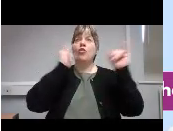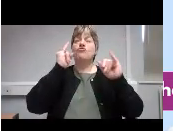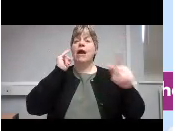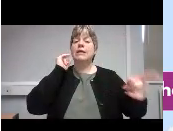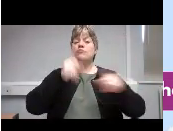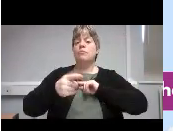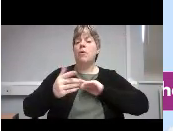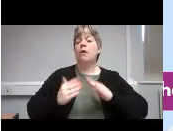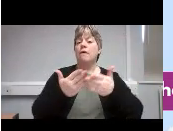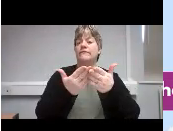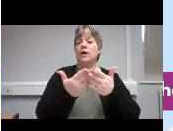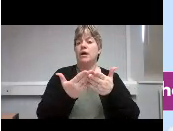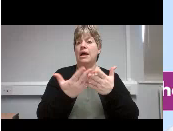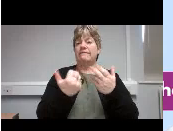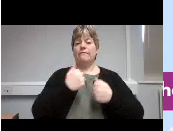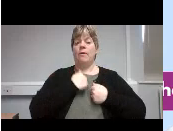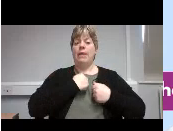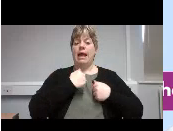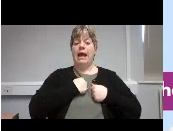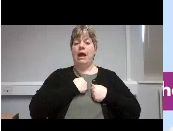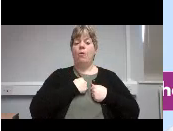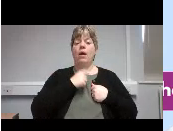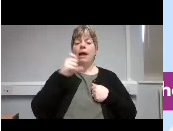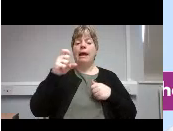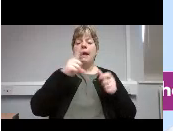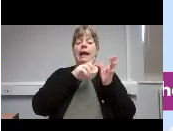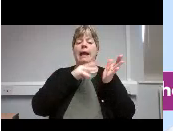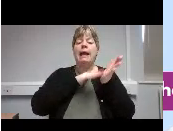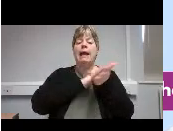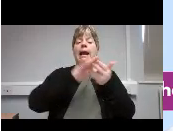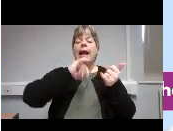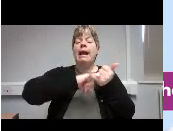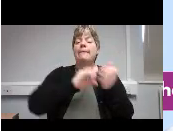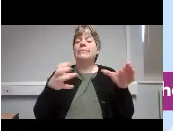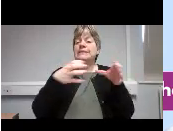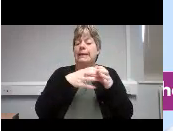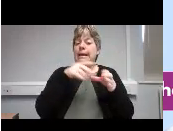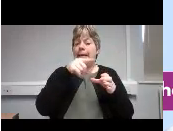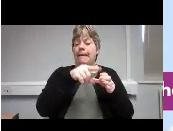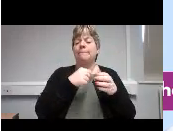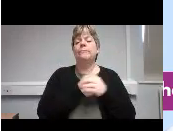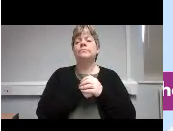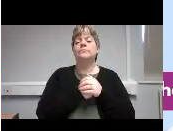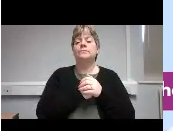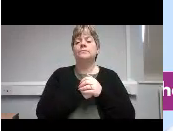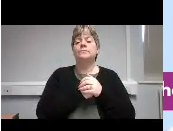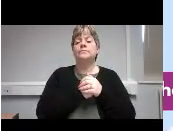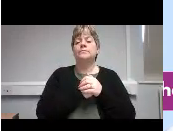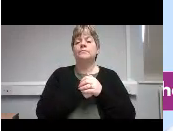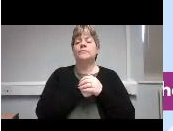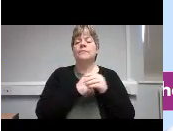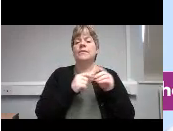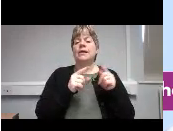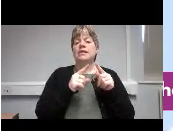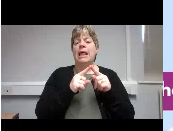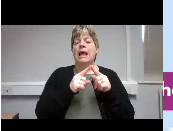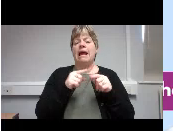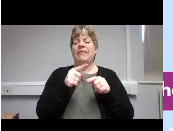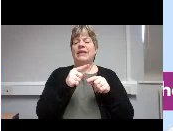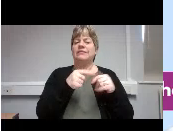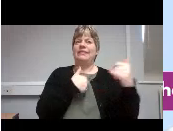that we have from our CAMS team. So it's kind of the other end of the pathway, if you like, from the resilience and